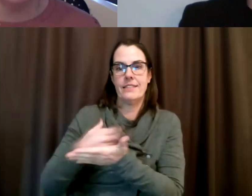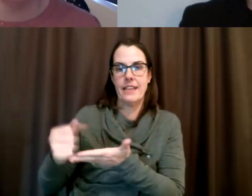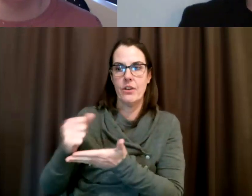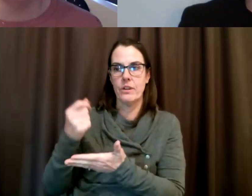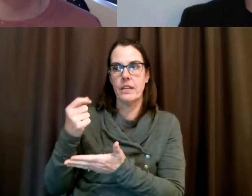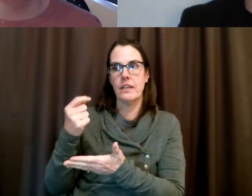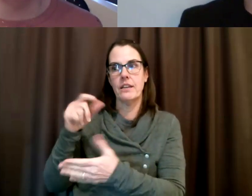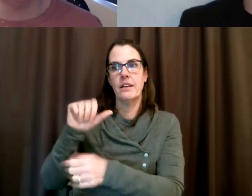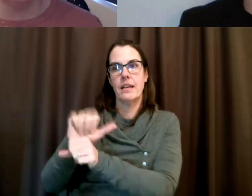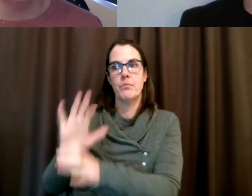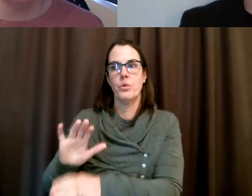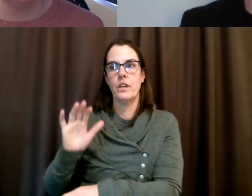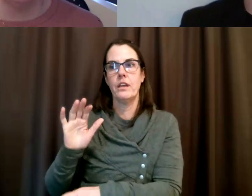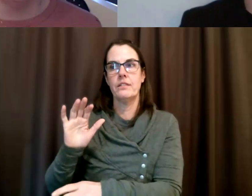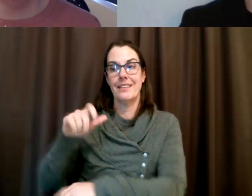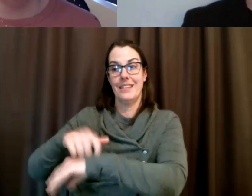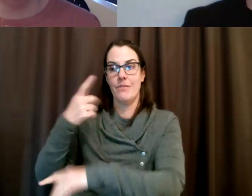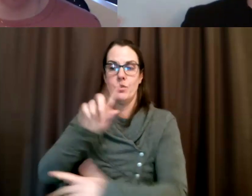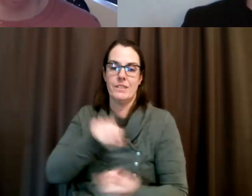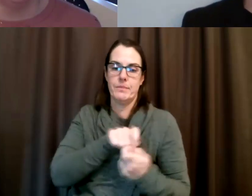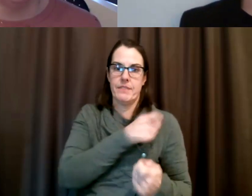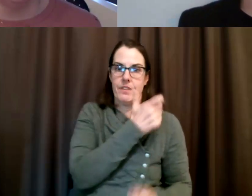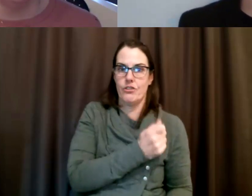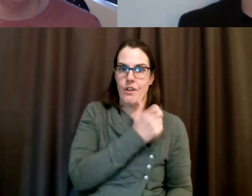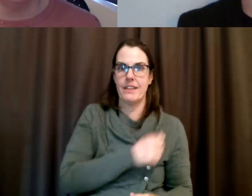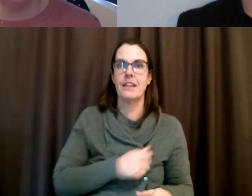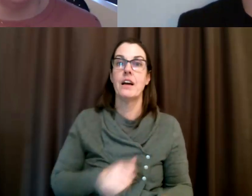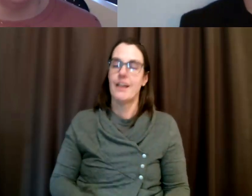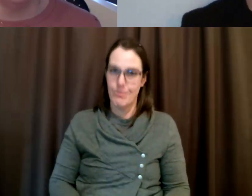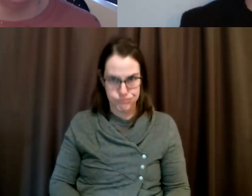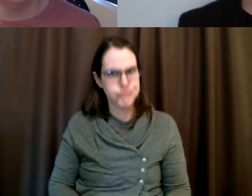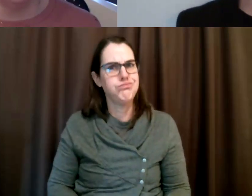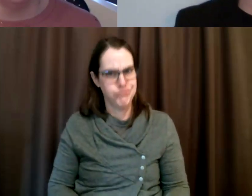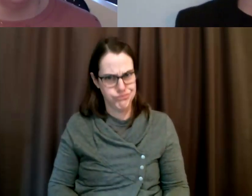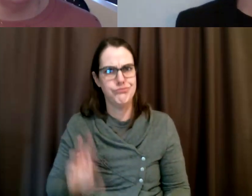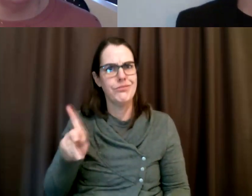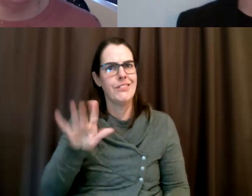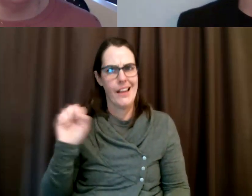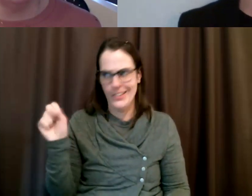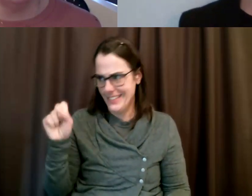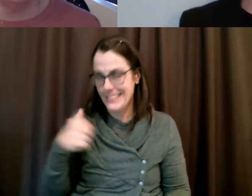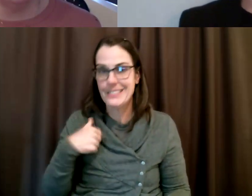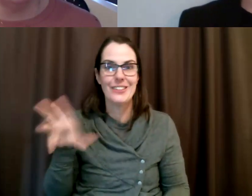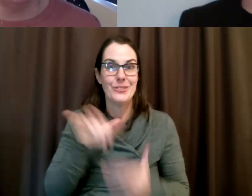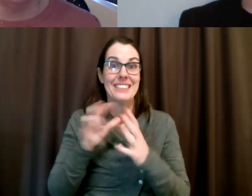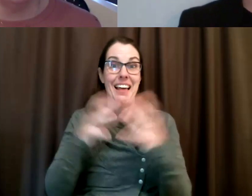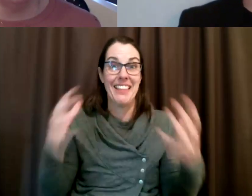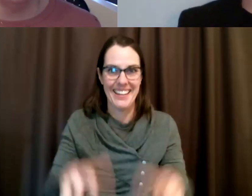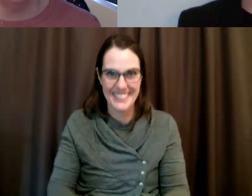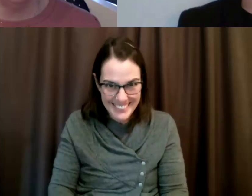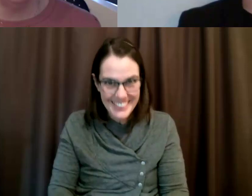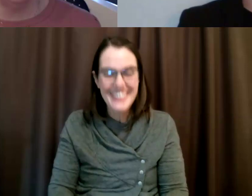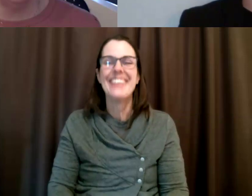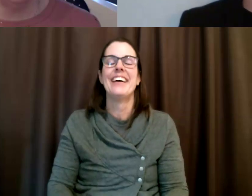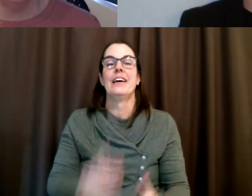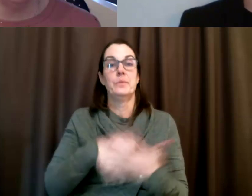grant? Yeah, so I do this a lot. Basically, what you're going to